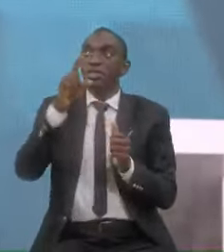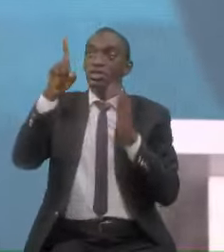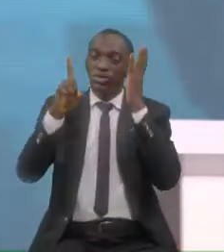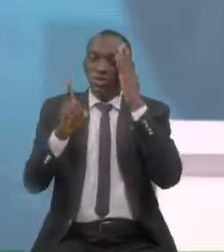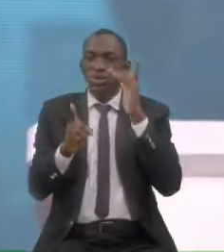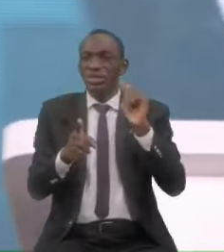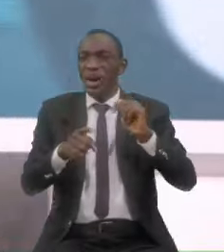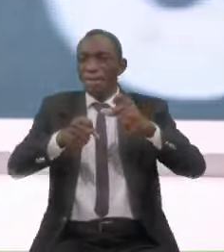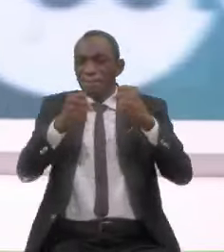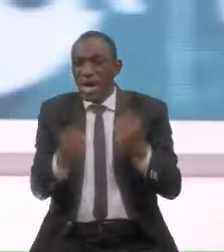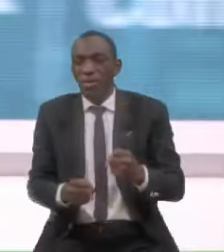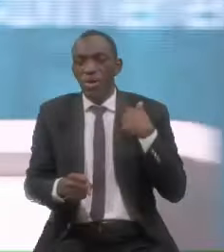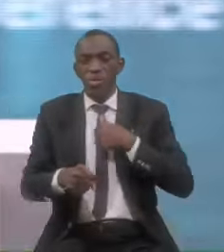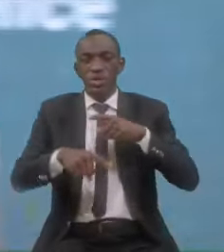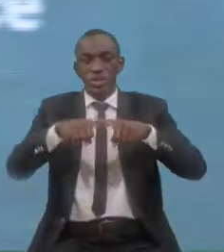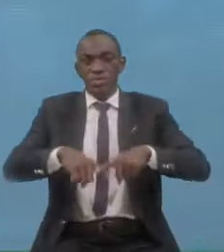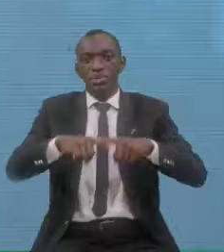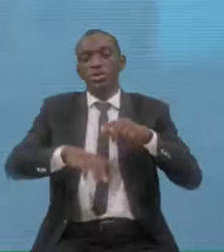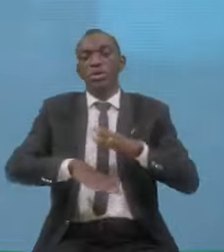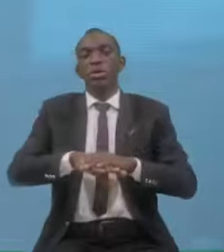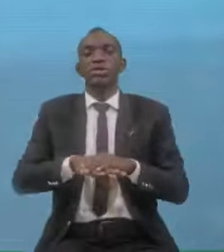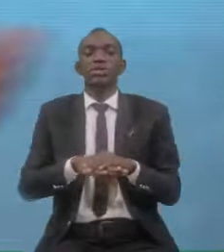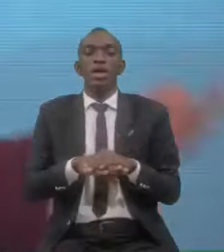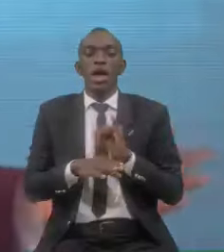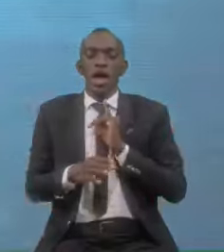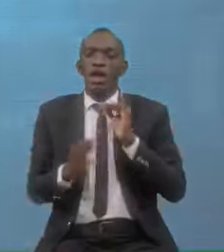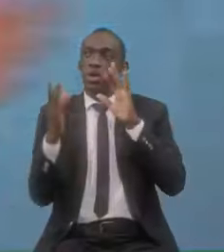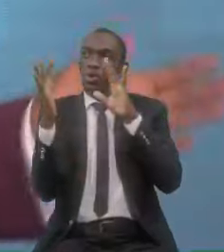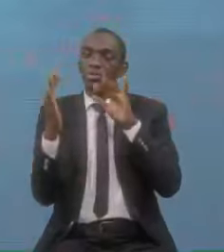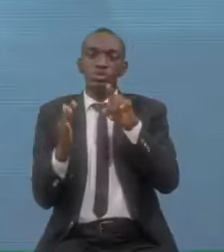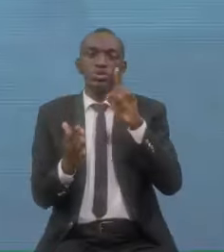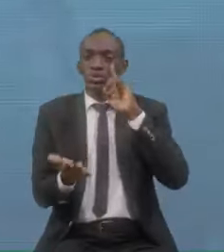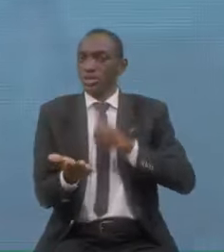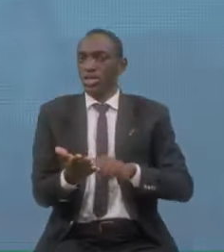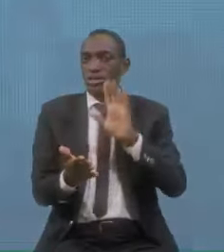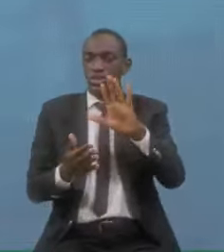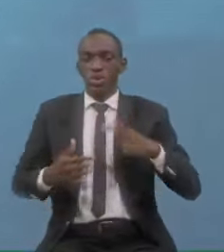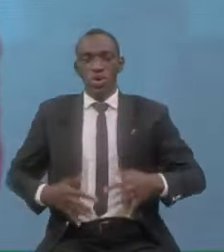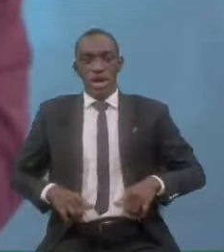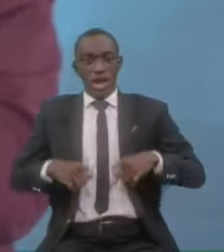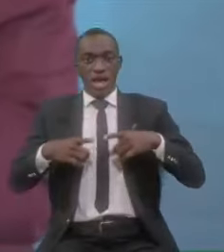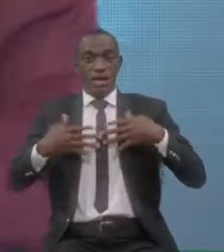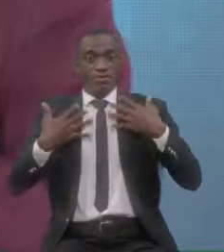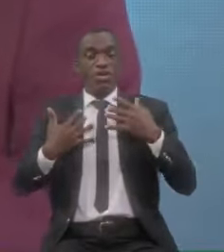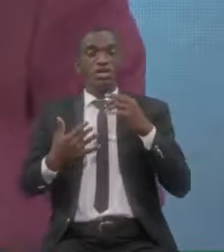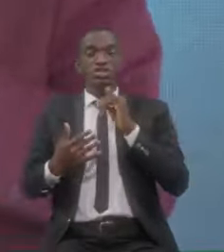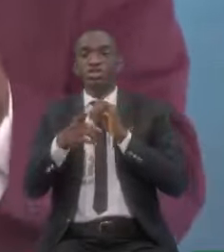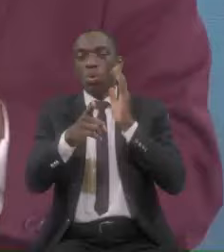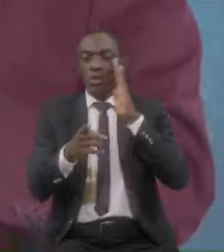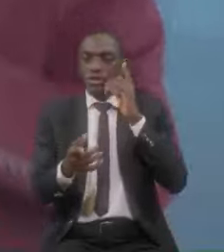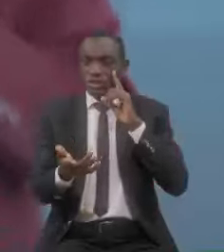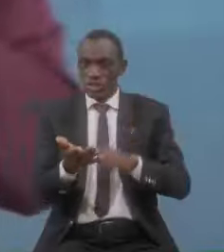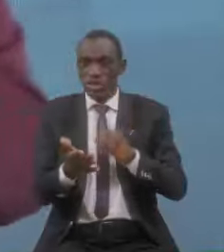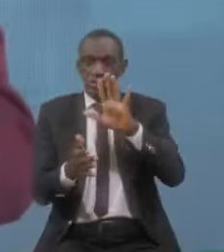depending upon. I hope you check your life. And you check your up and down, and you understand in your